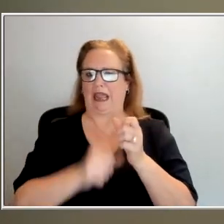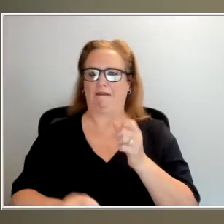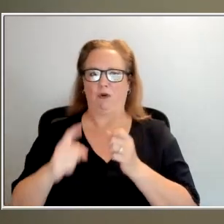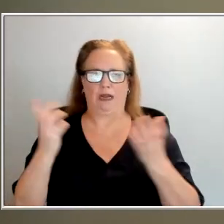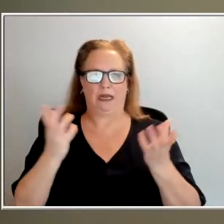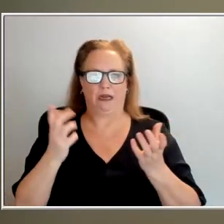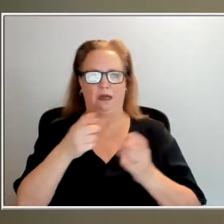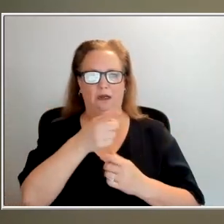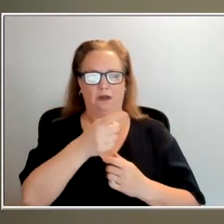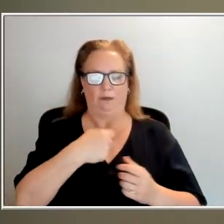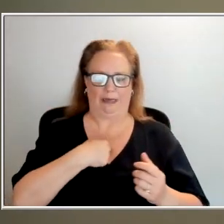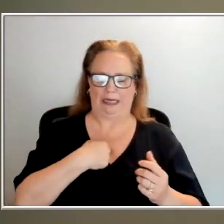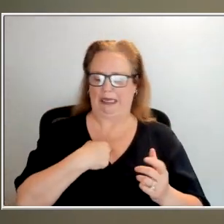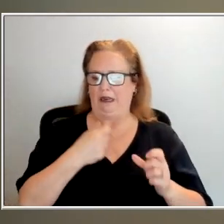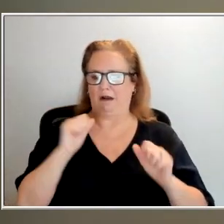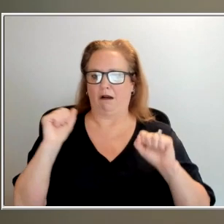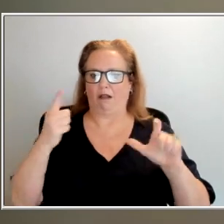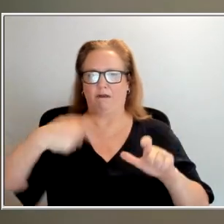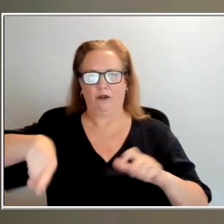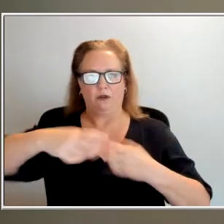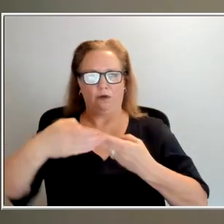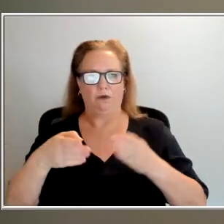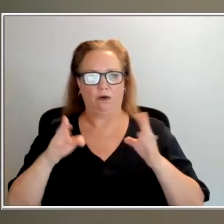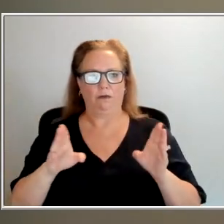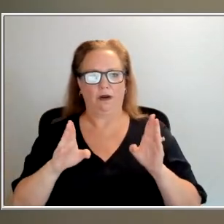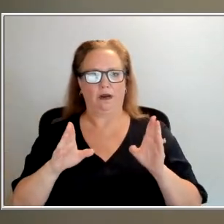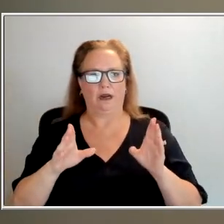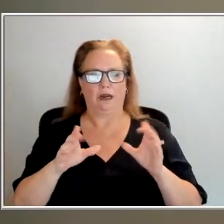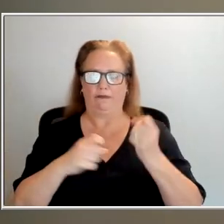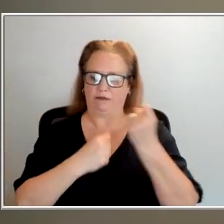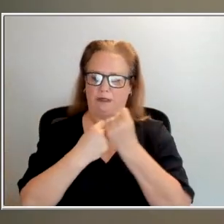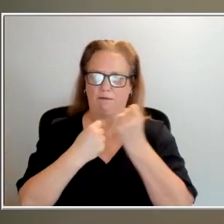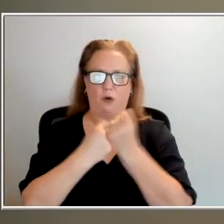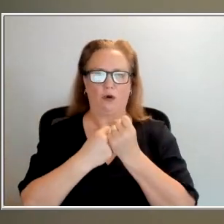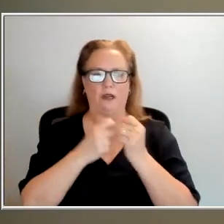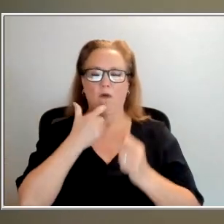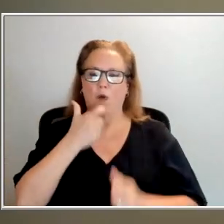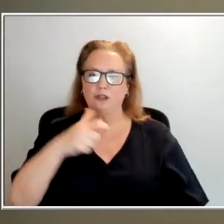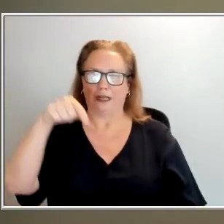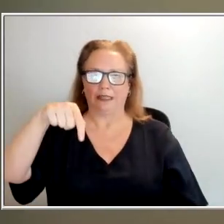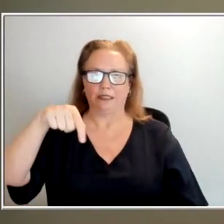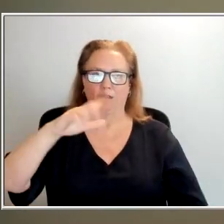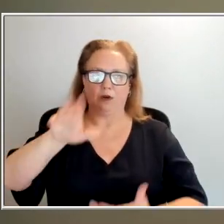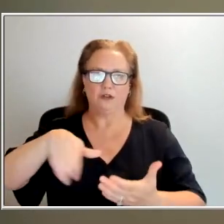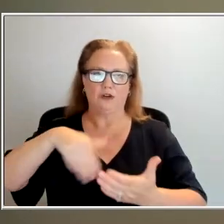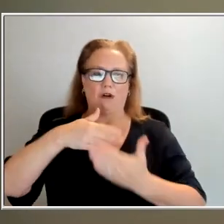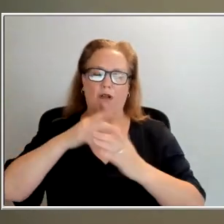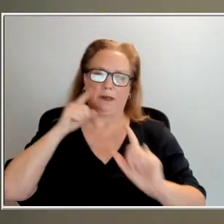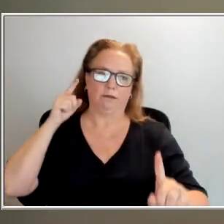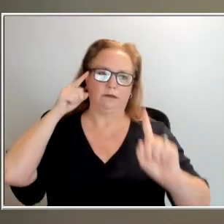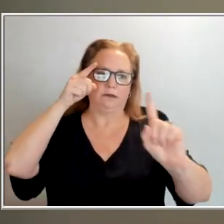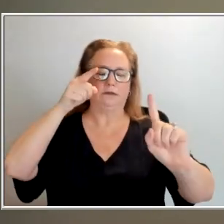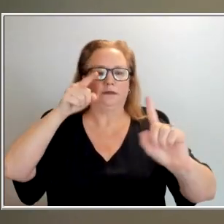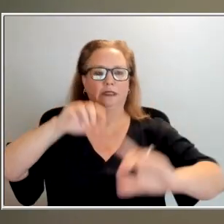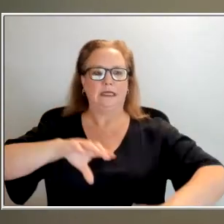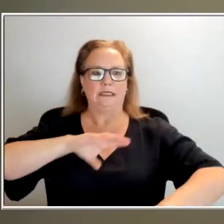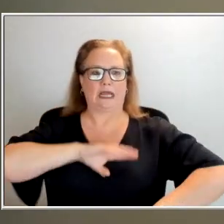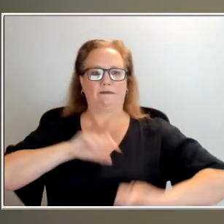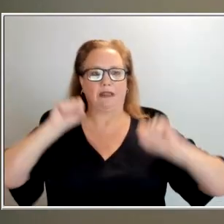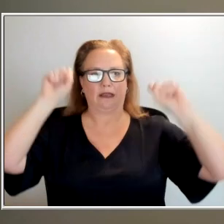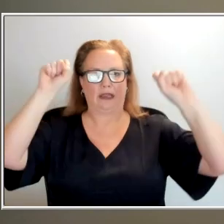here, you, I, everybody in the room, everybody supporting this, watching this, we should all be striving to meet the